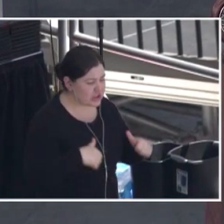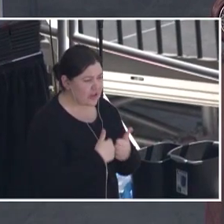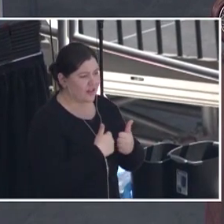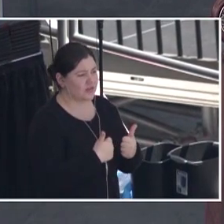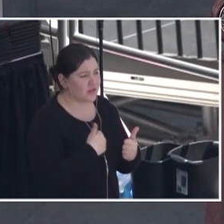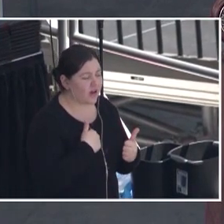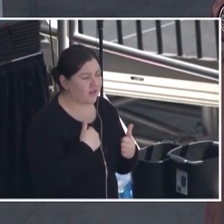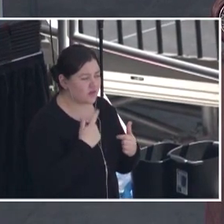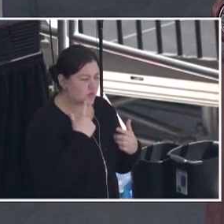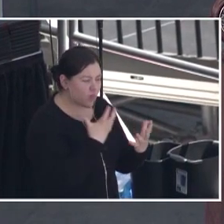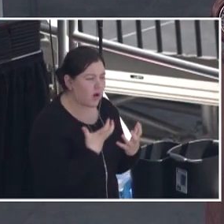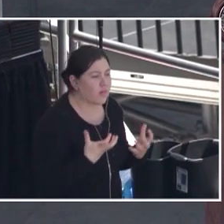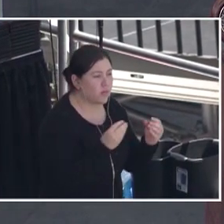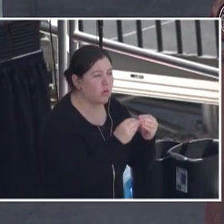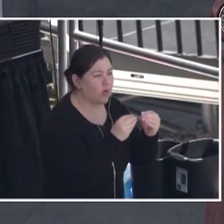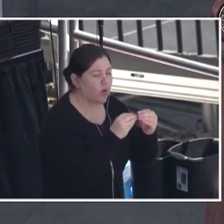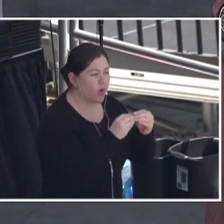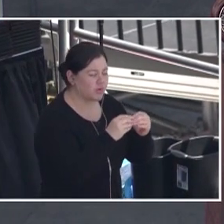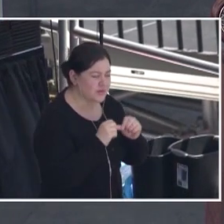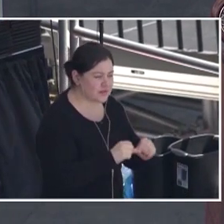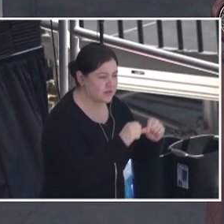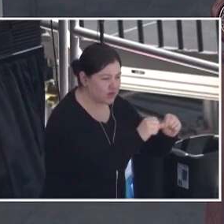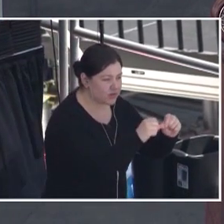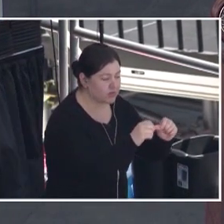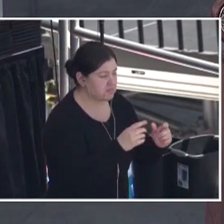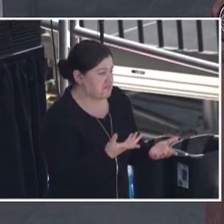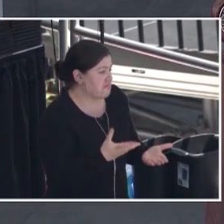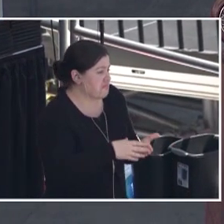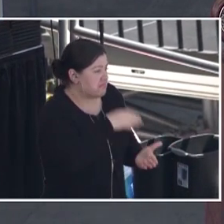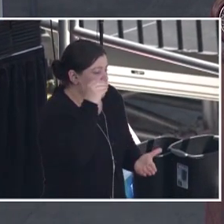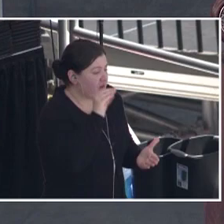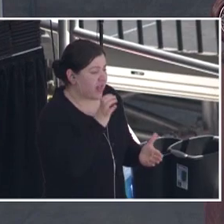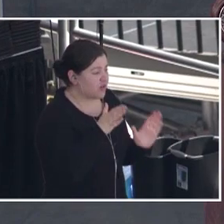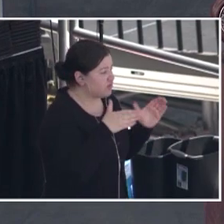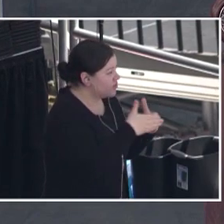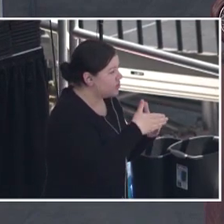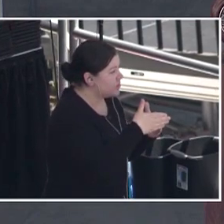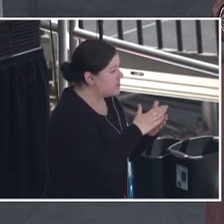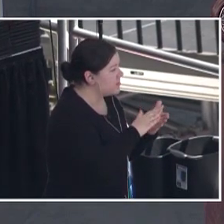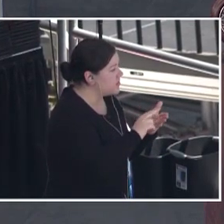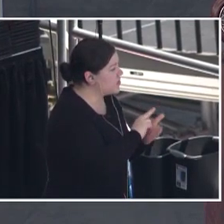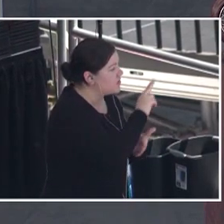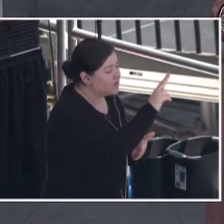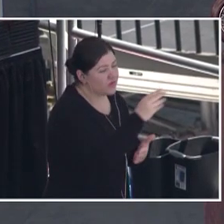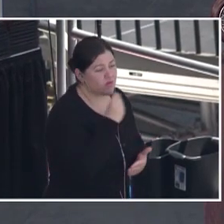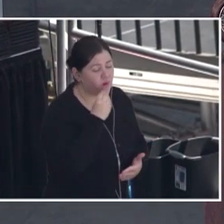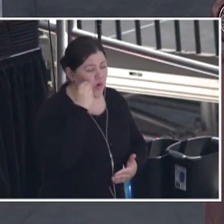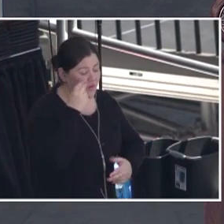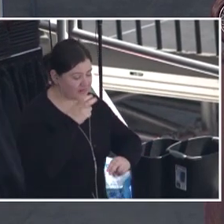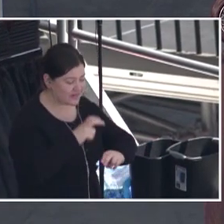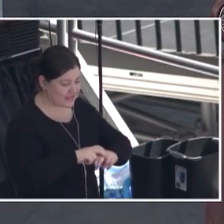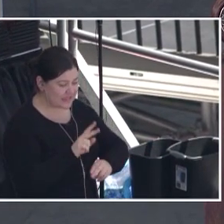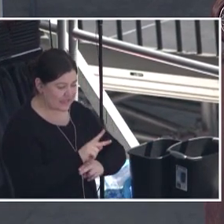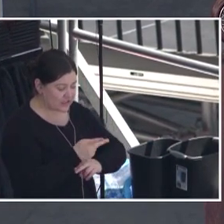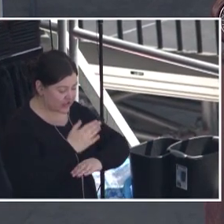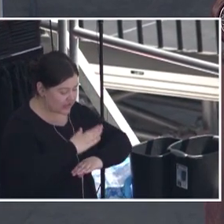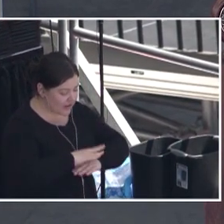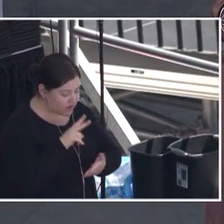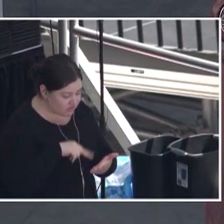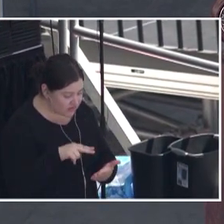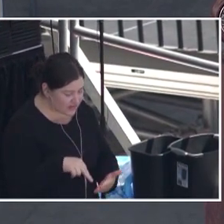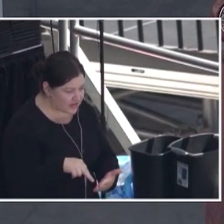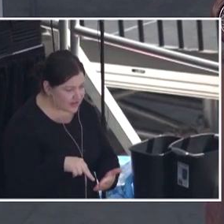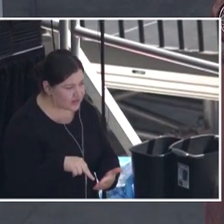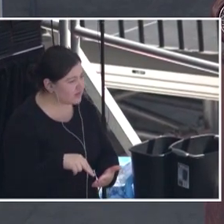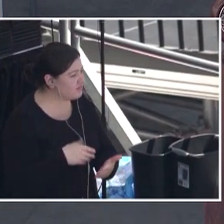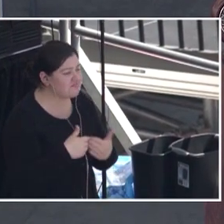challenges. So whether that learning takes place in a classroom or at your kitchen table, know that that cap and gown